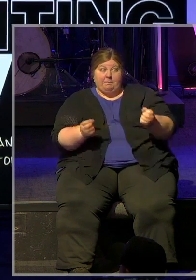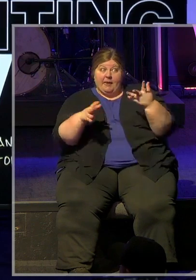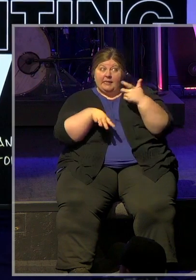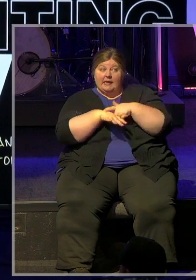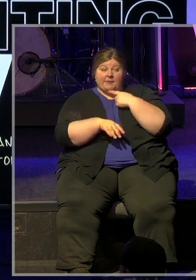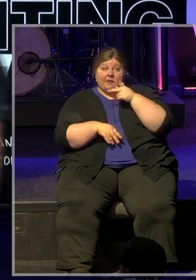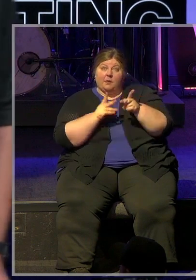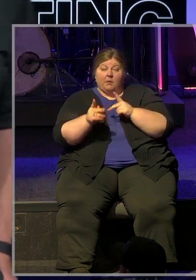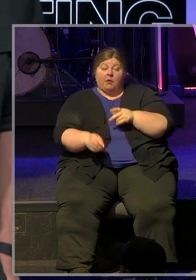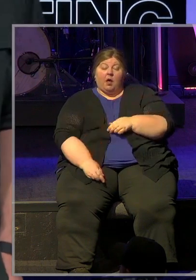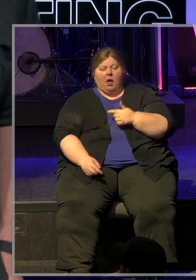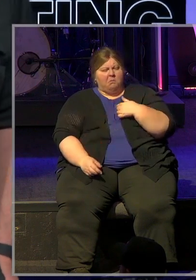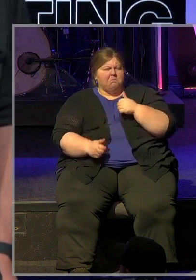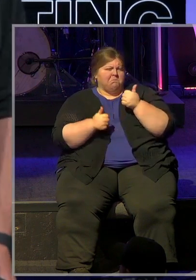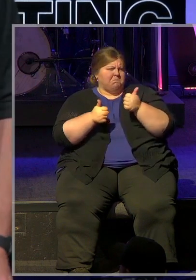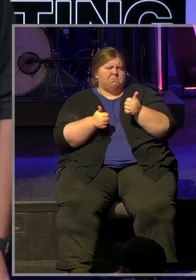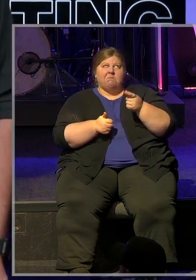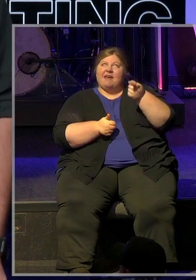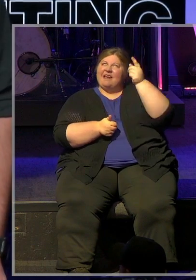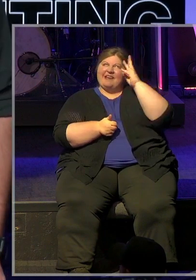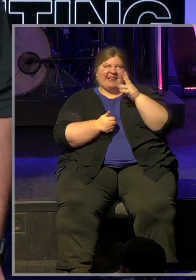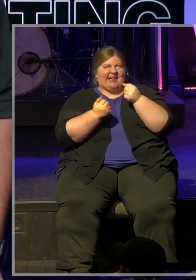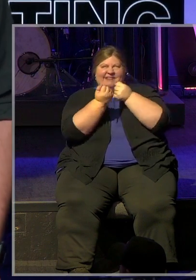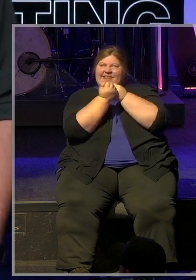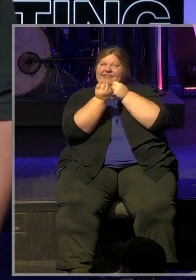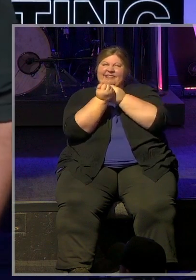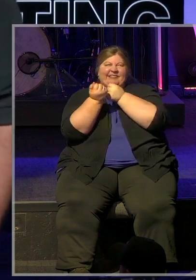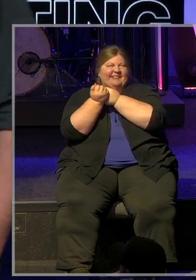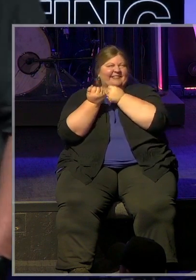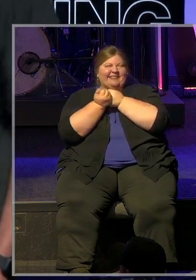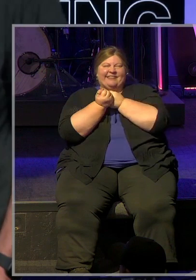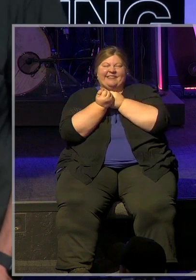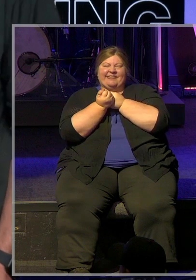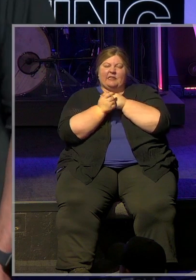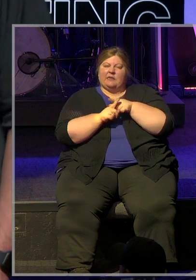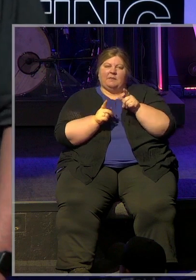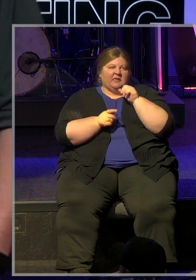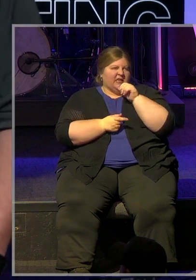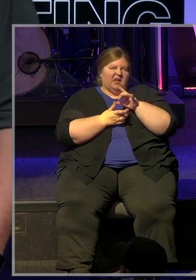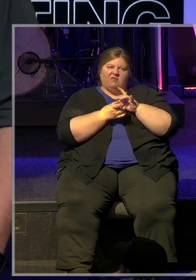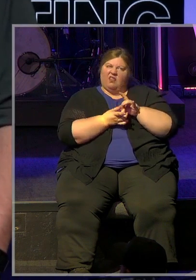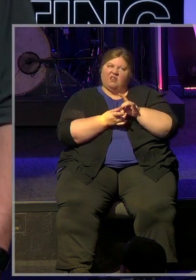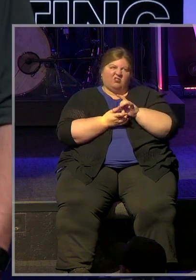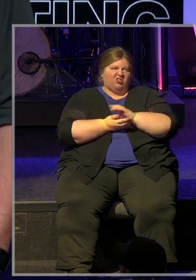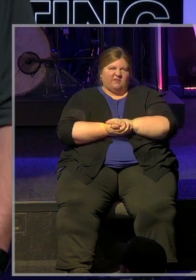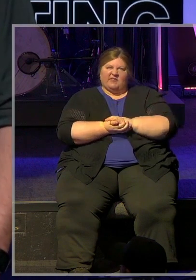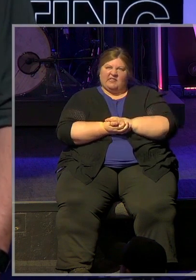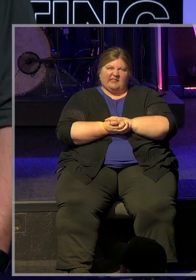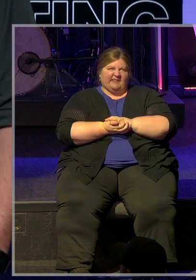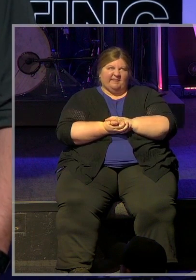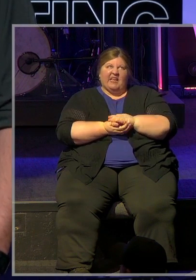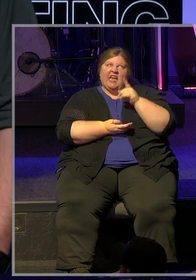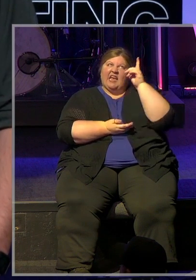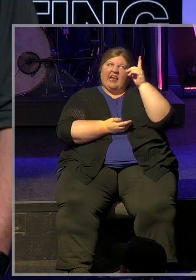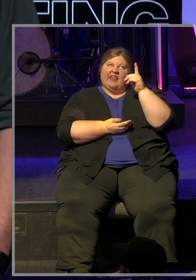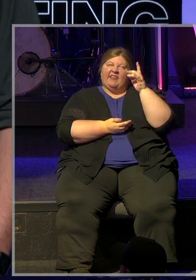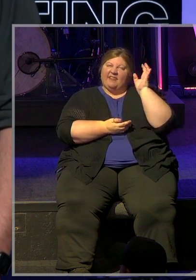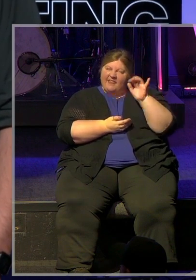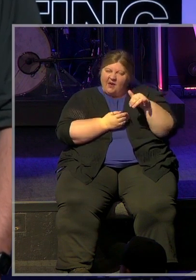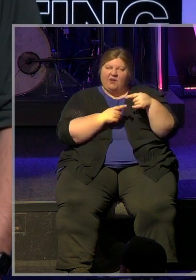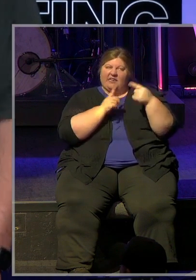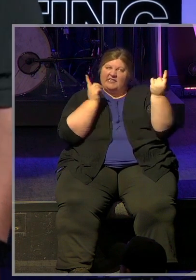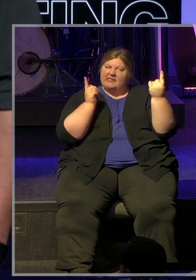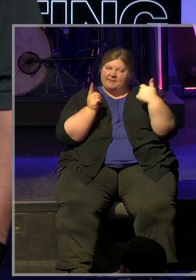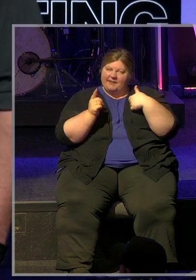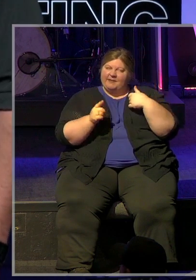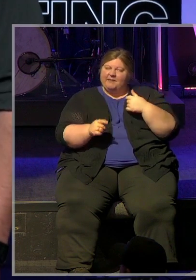times. I said, I'm doing great. I feel like God is for me in every area of my life except relationships. And in that one, he is actively opposed.